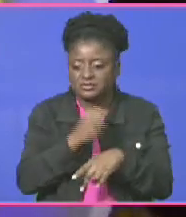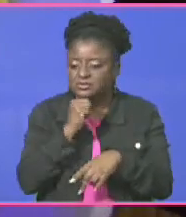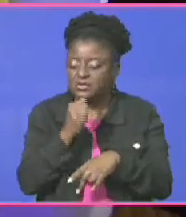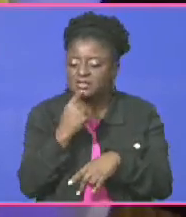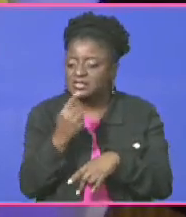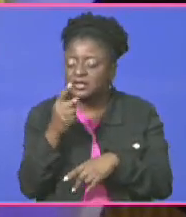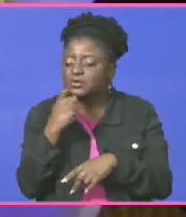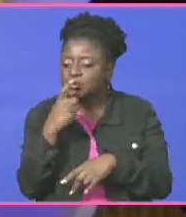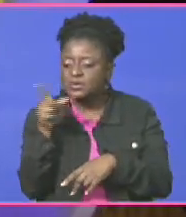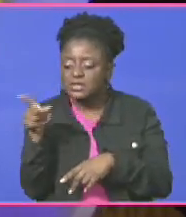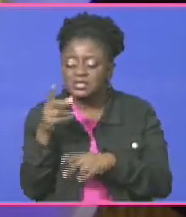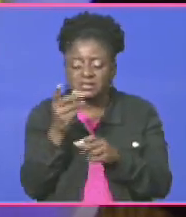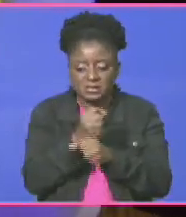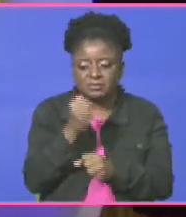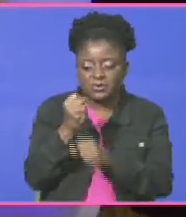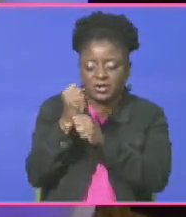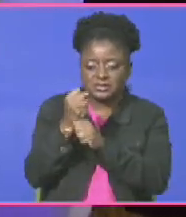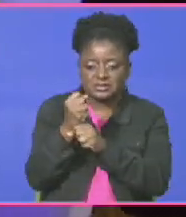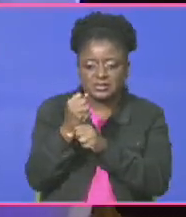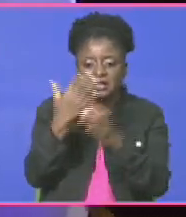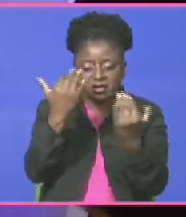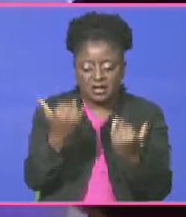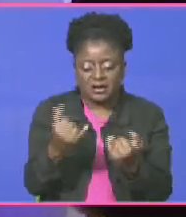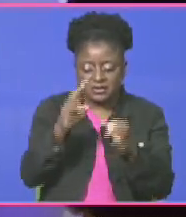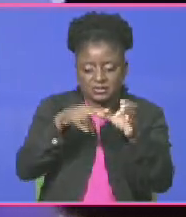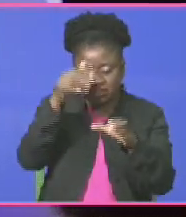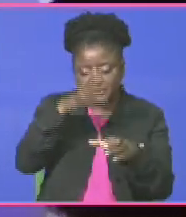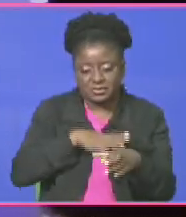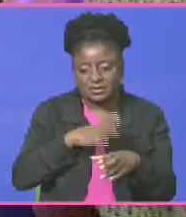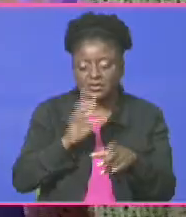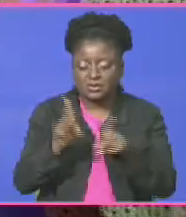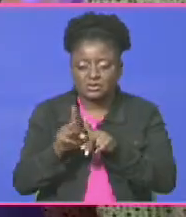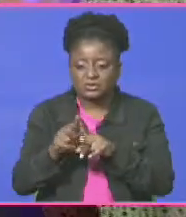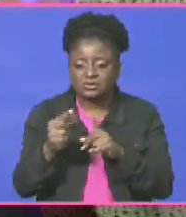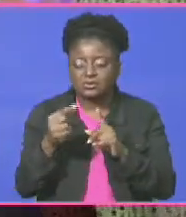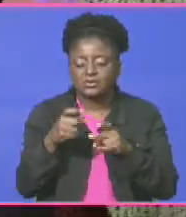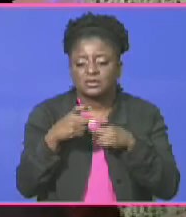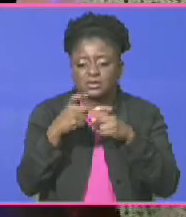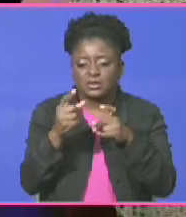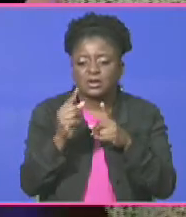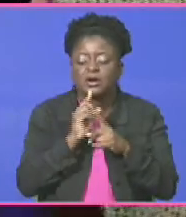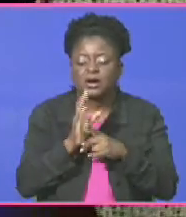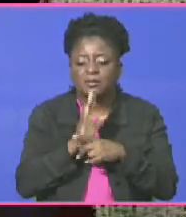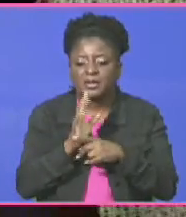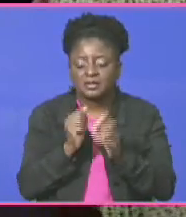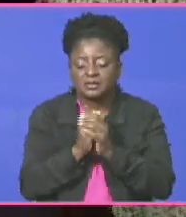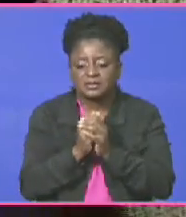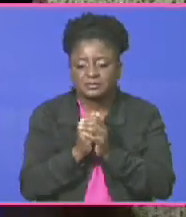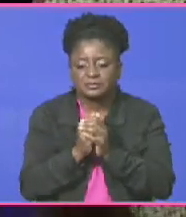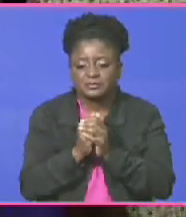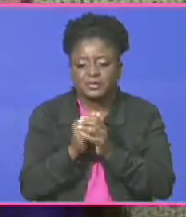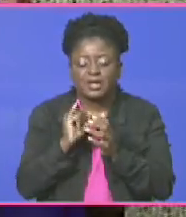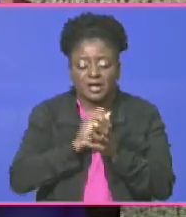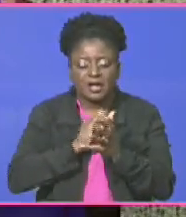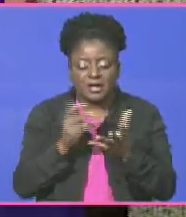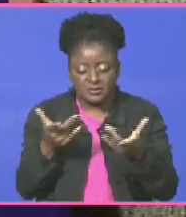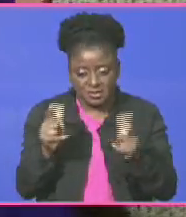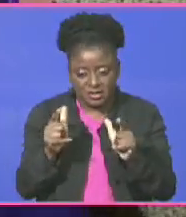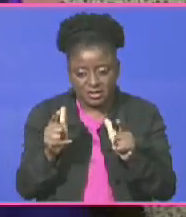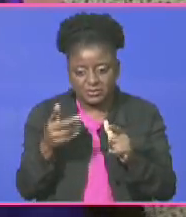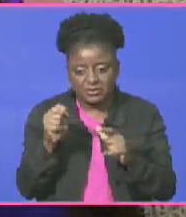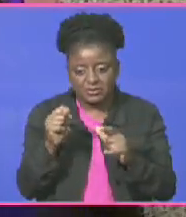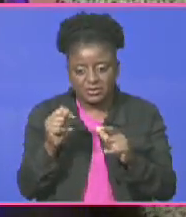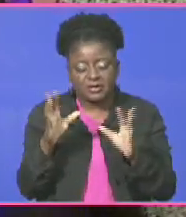Bradley Roberts also commented on the leadership and chairmanship race. I will allow the convention will to be. The